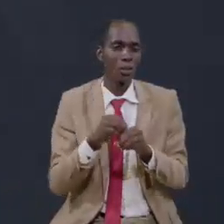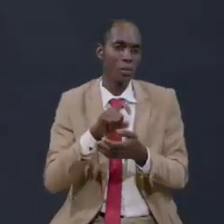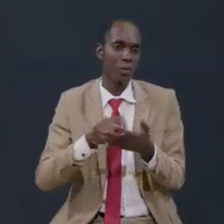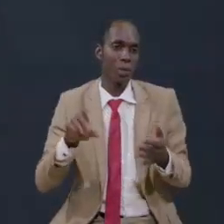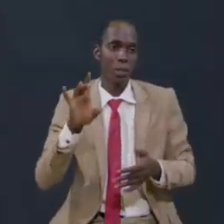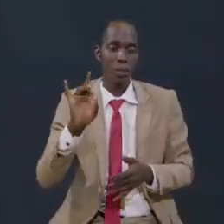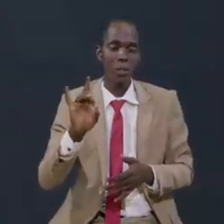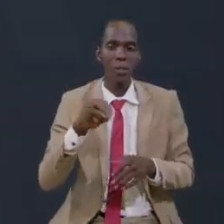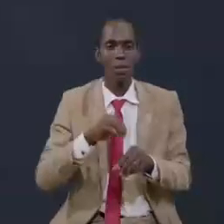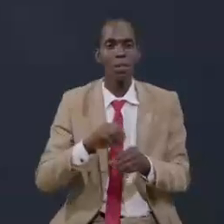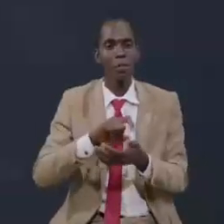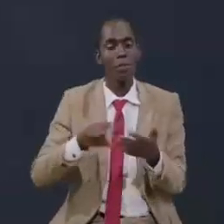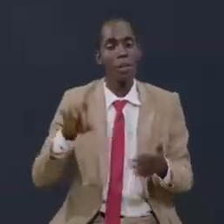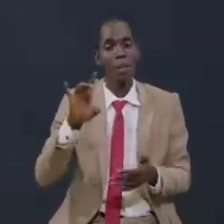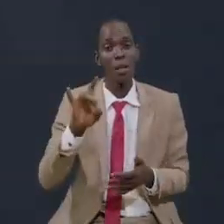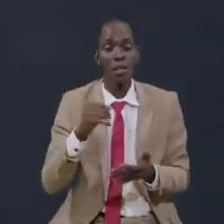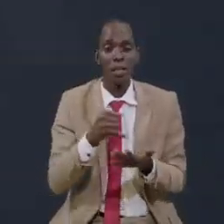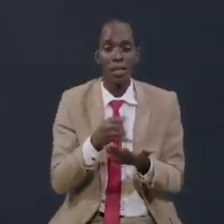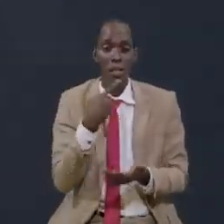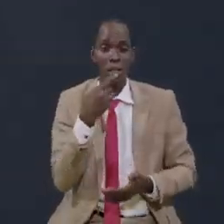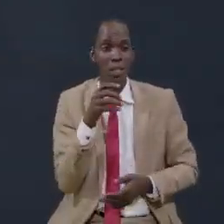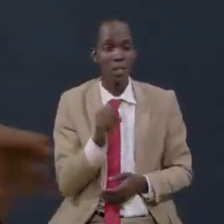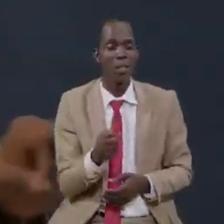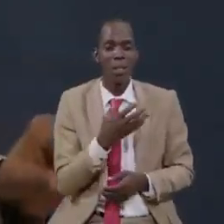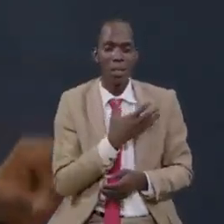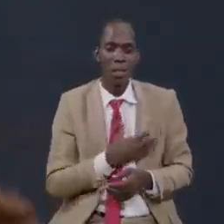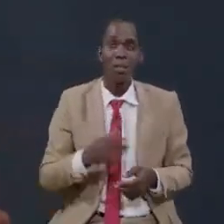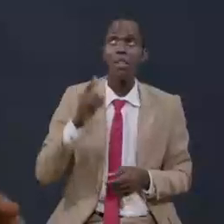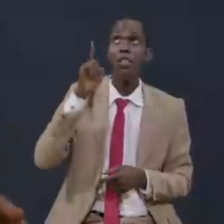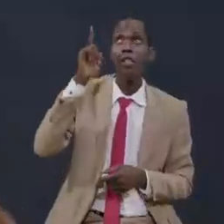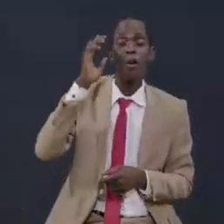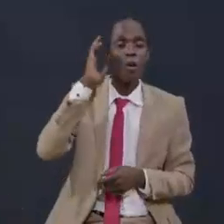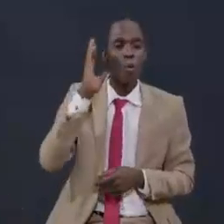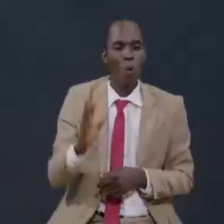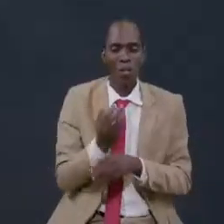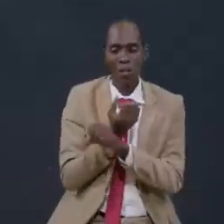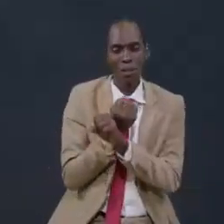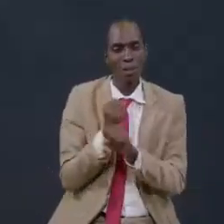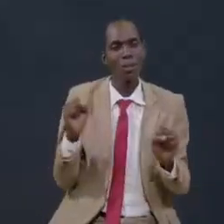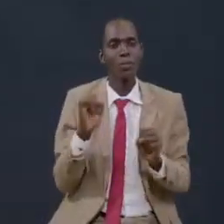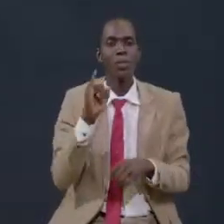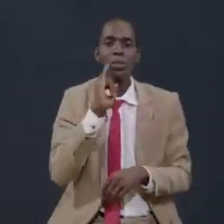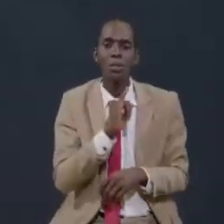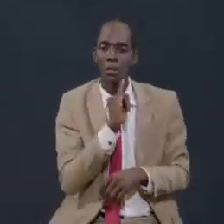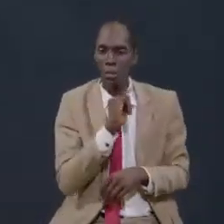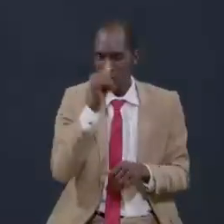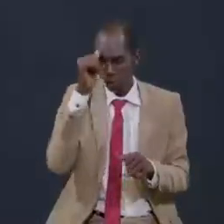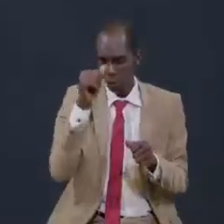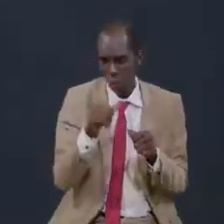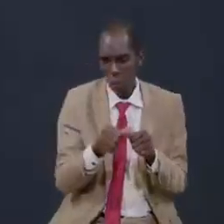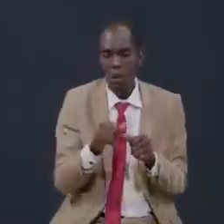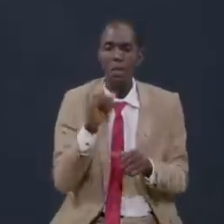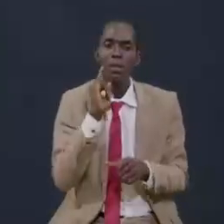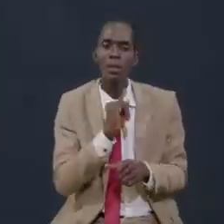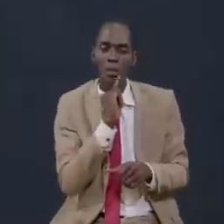verse 8, it says, and he shall redeem Israel. Remember, Israel in verse 7,